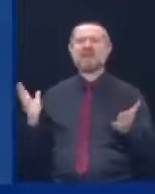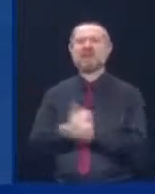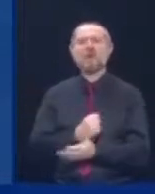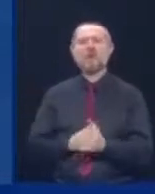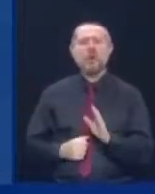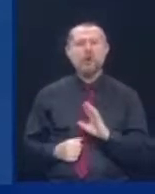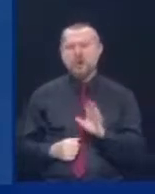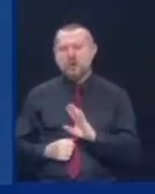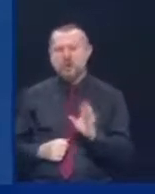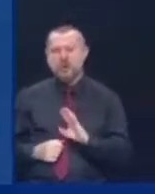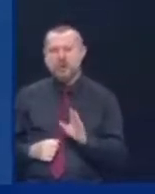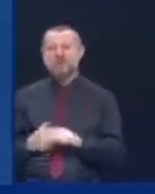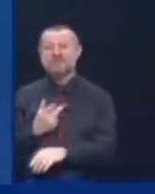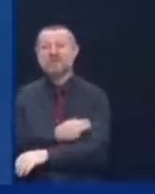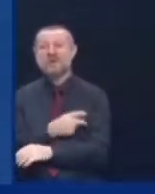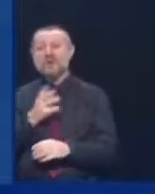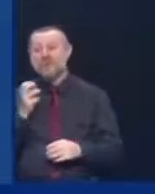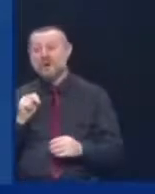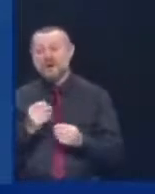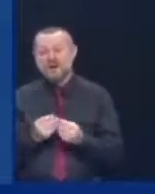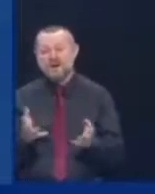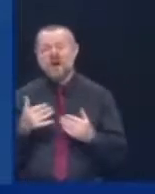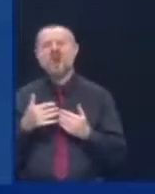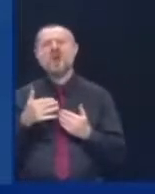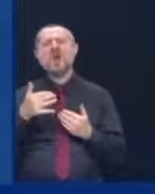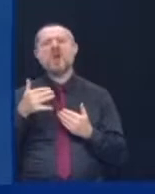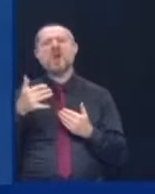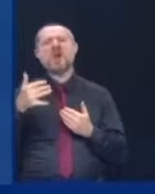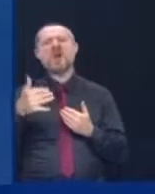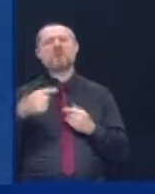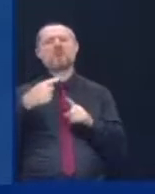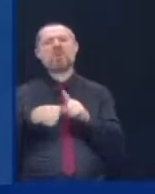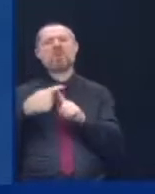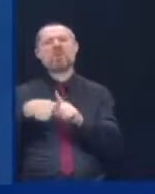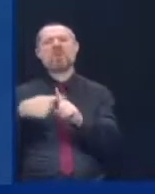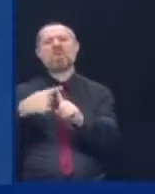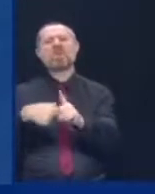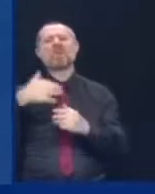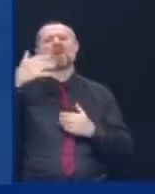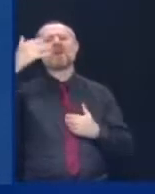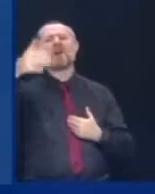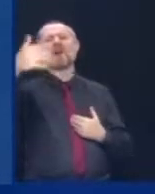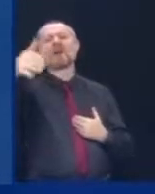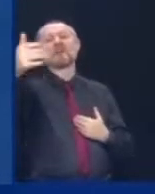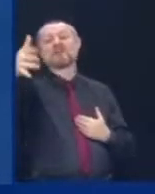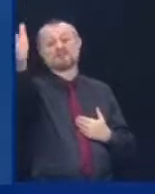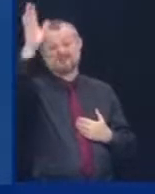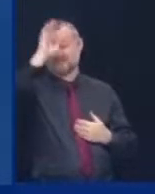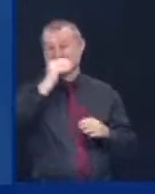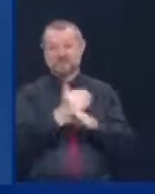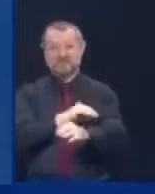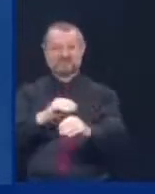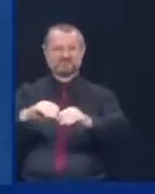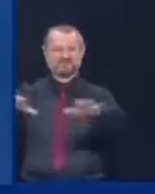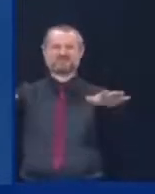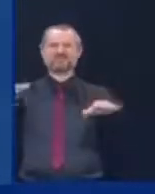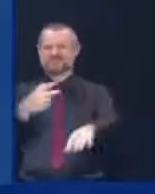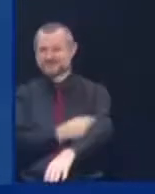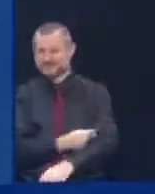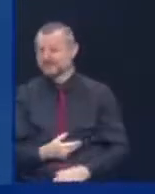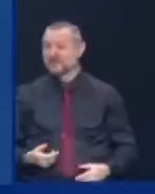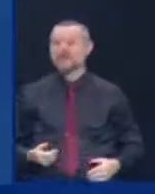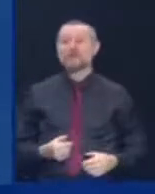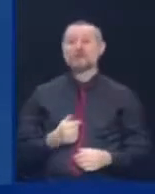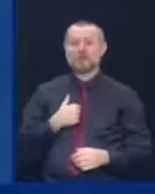and months and months before you hit a critical mass on the vaccination. I will wager anyone who wants